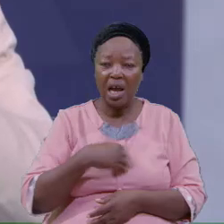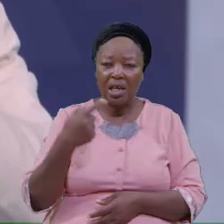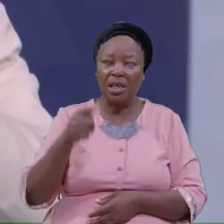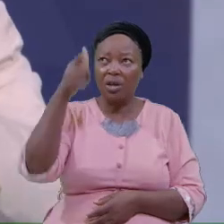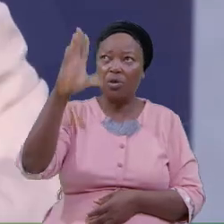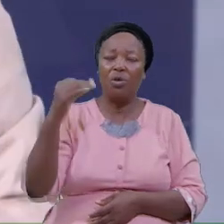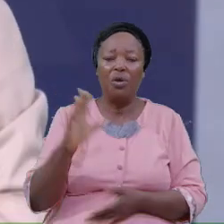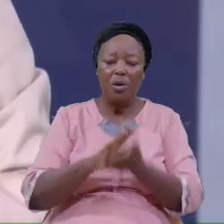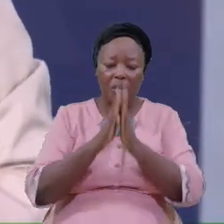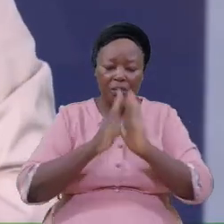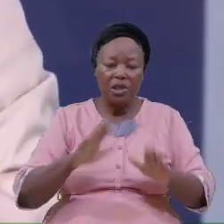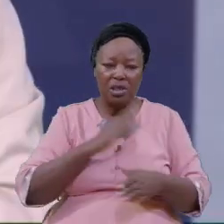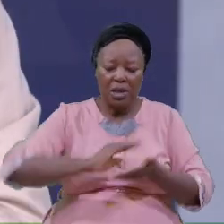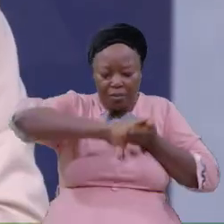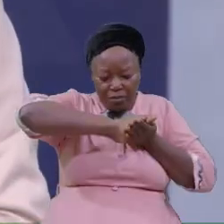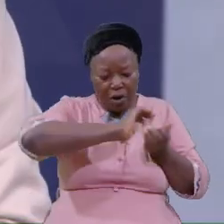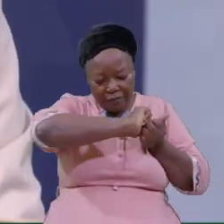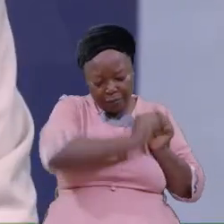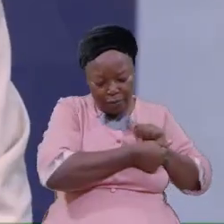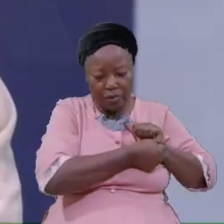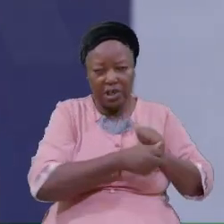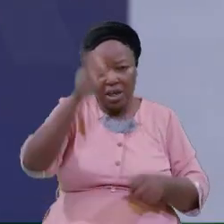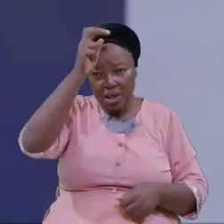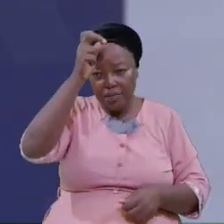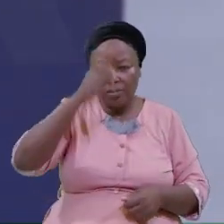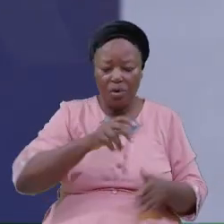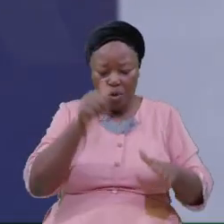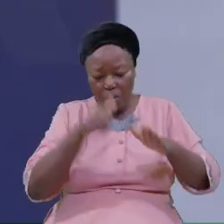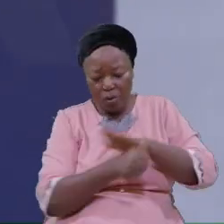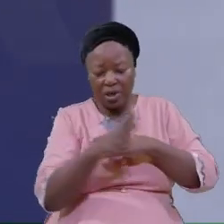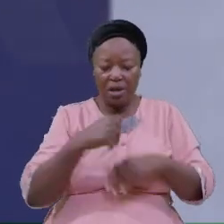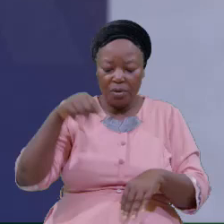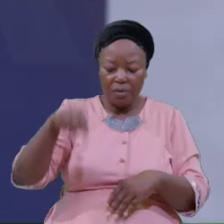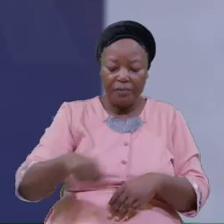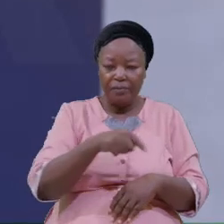bruise Satan under your feet shortly.